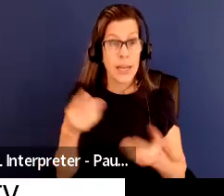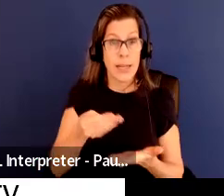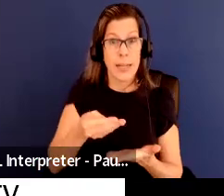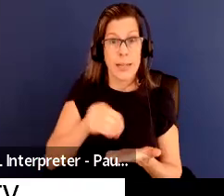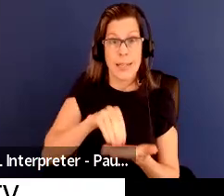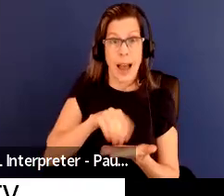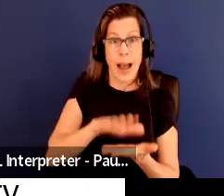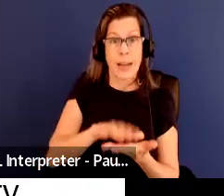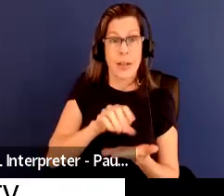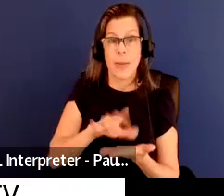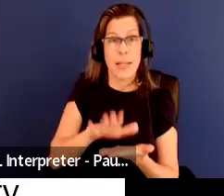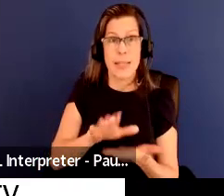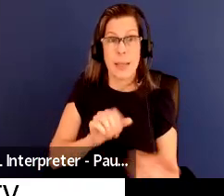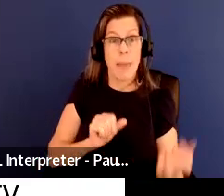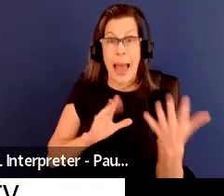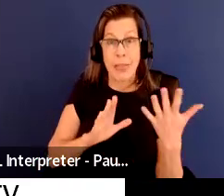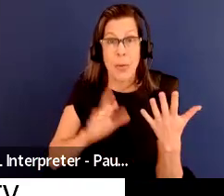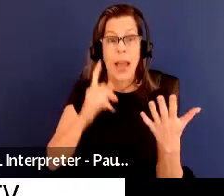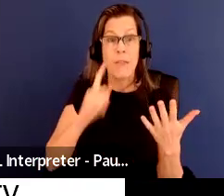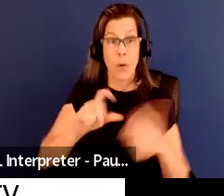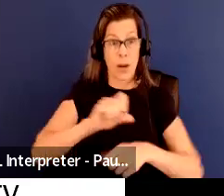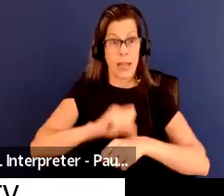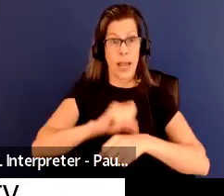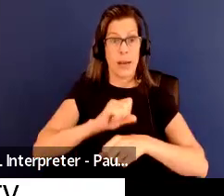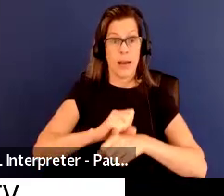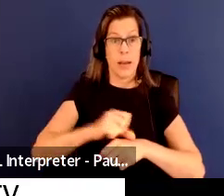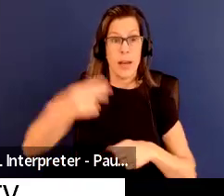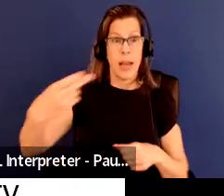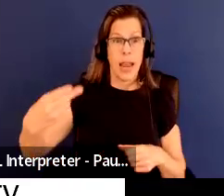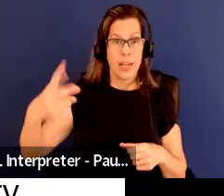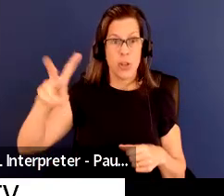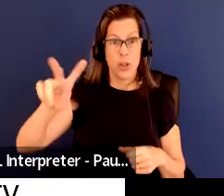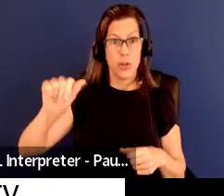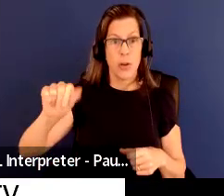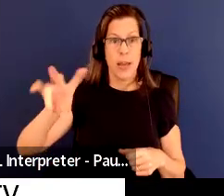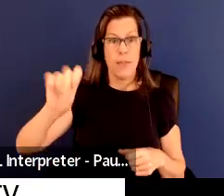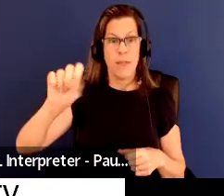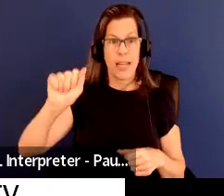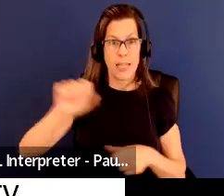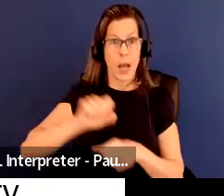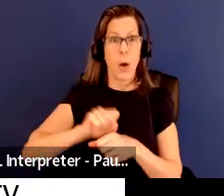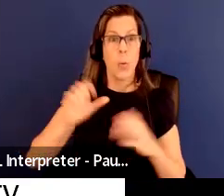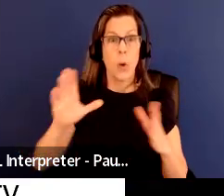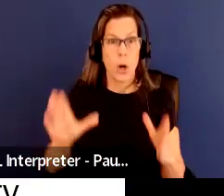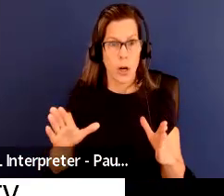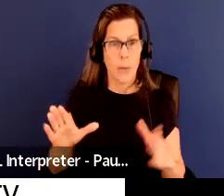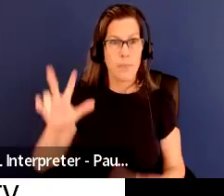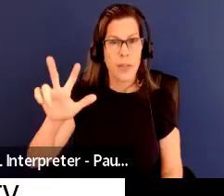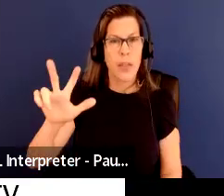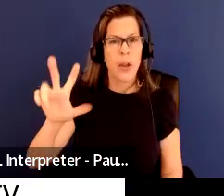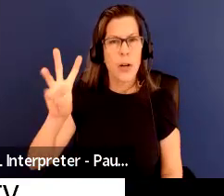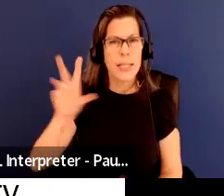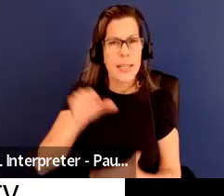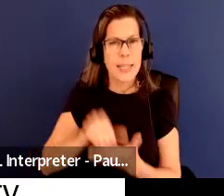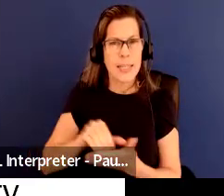documents or pathway right now for labor is the H-2A visa worker, which there was only 36,000